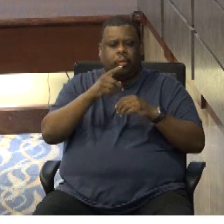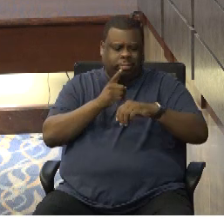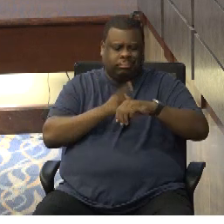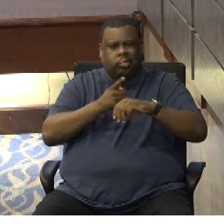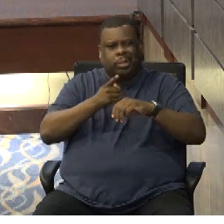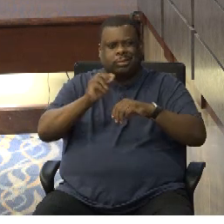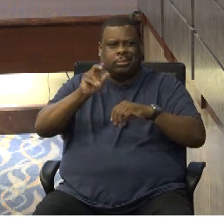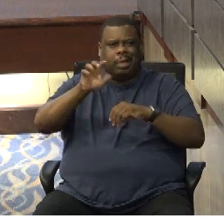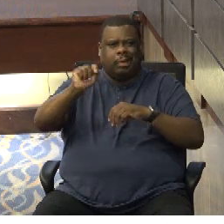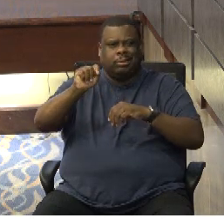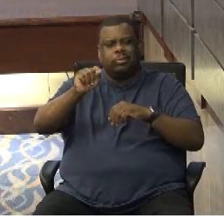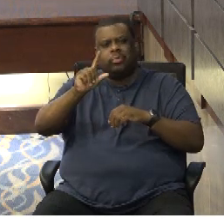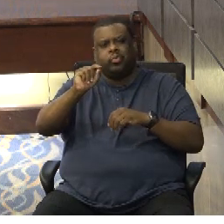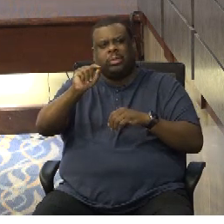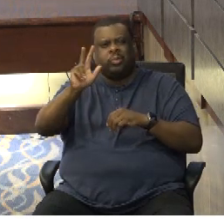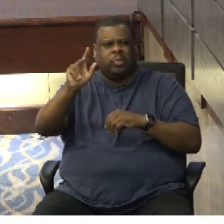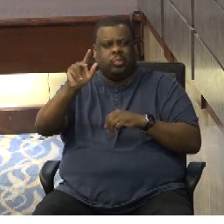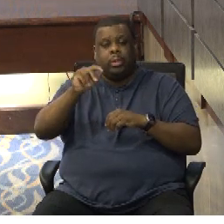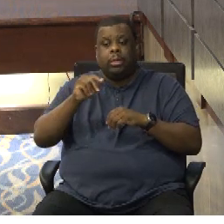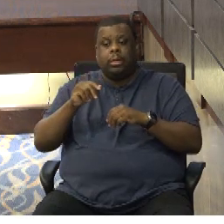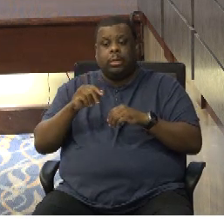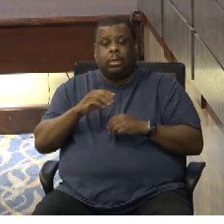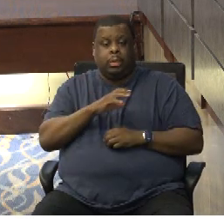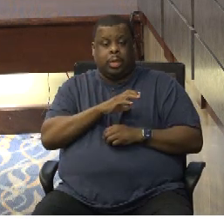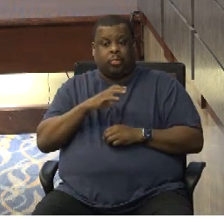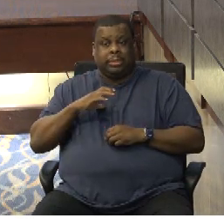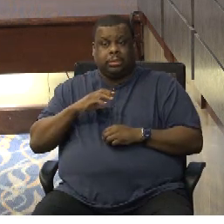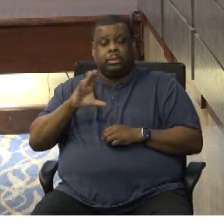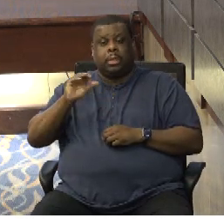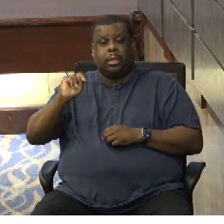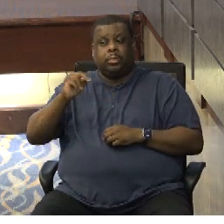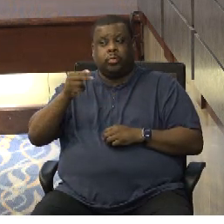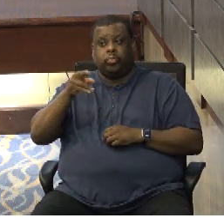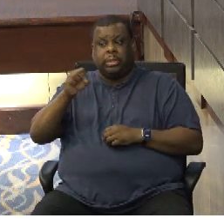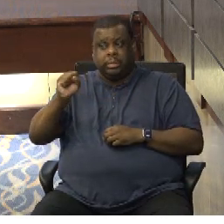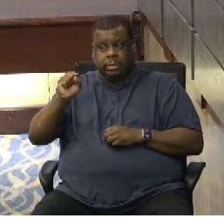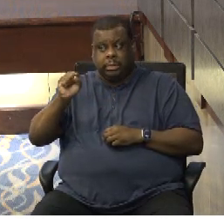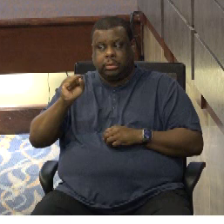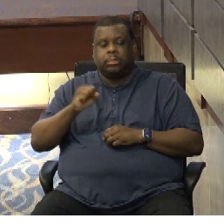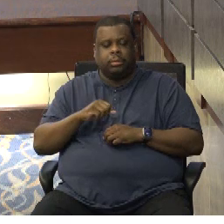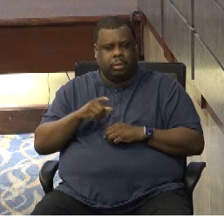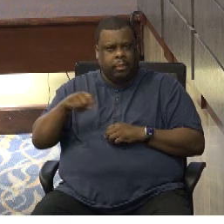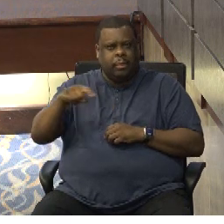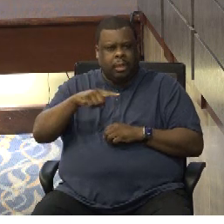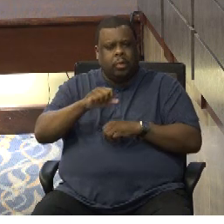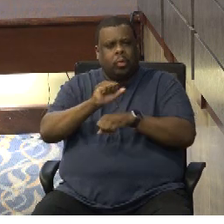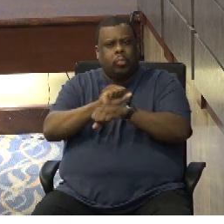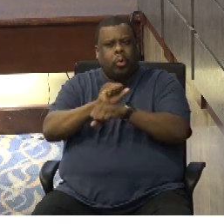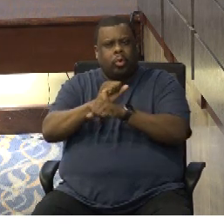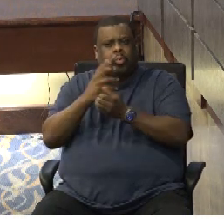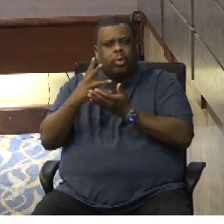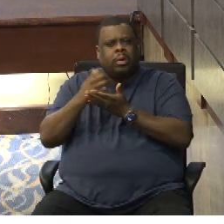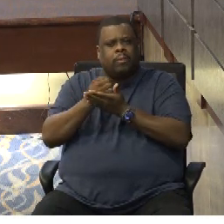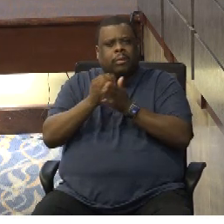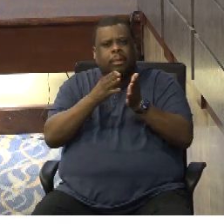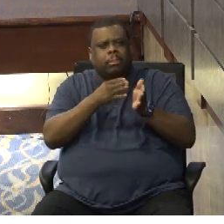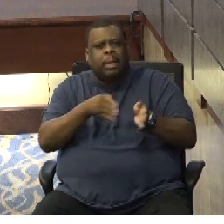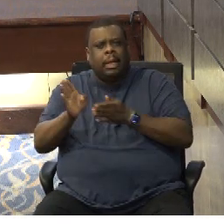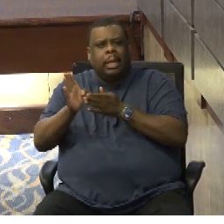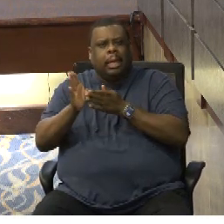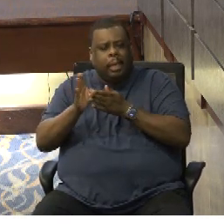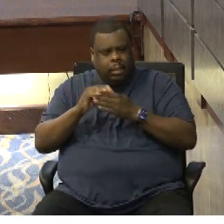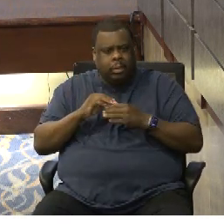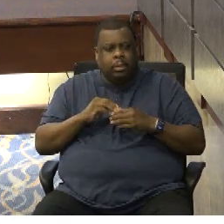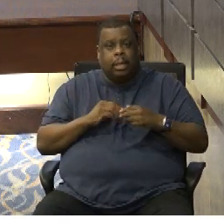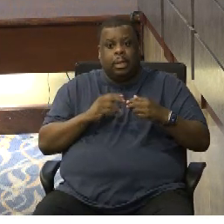2023, Congress amended the state and local fiscal recovery plan uses and added